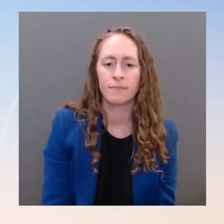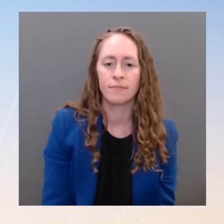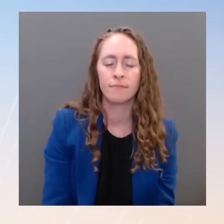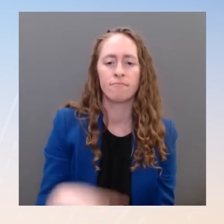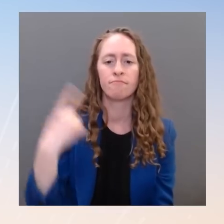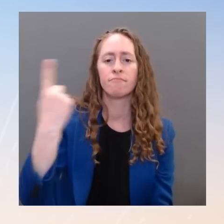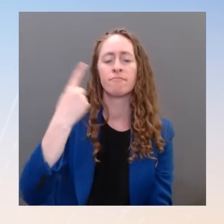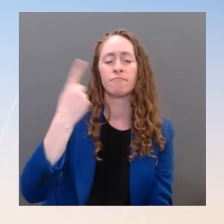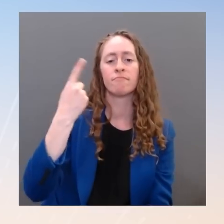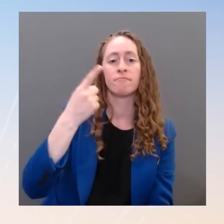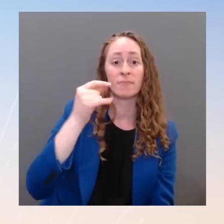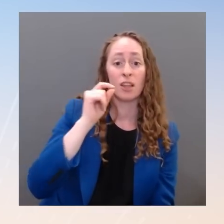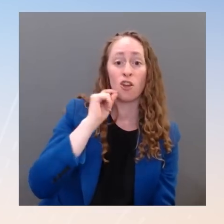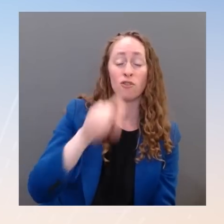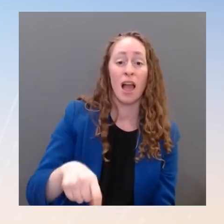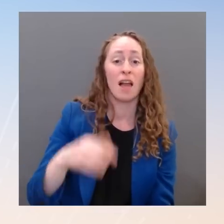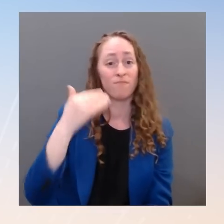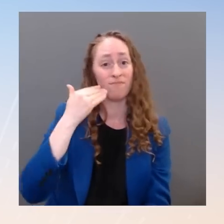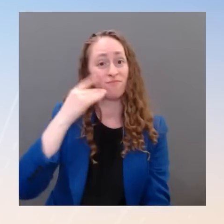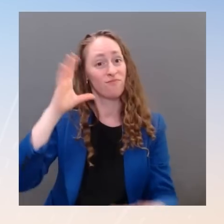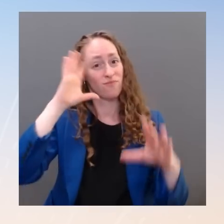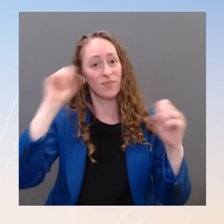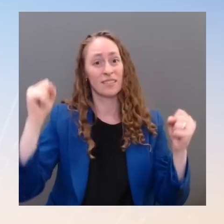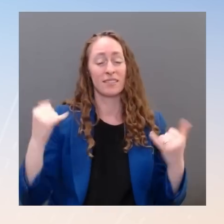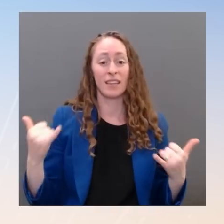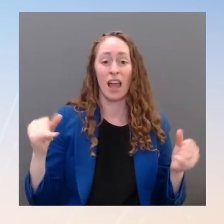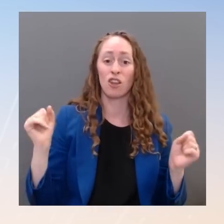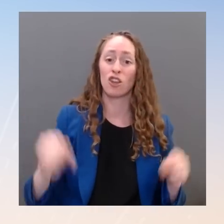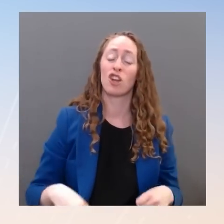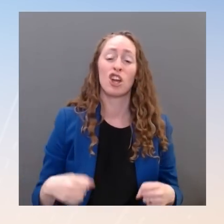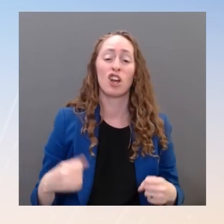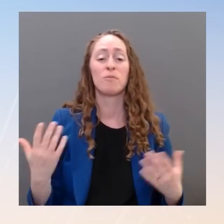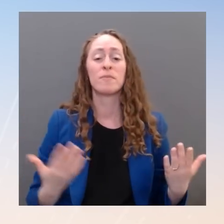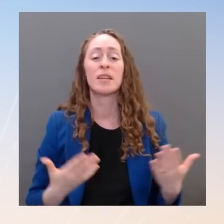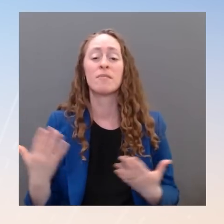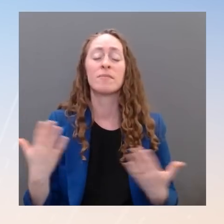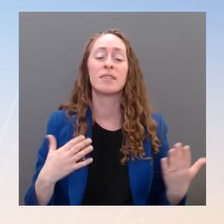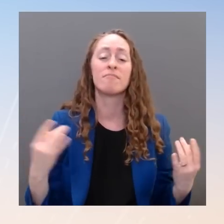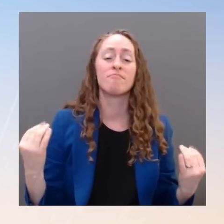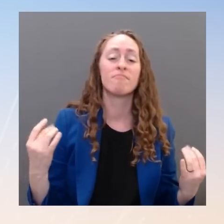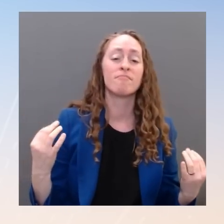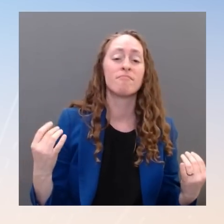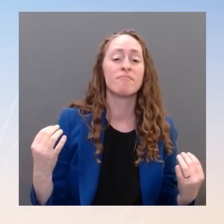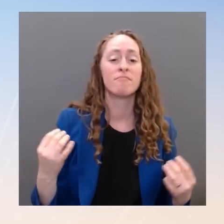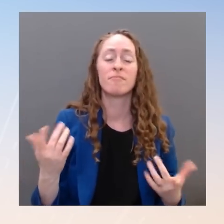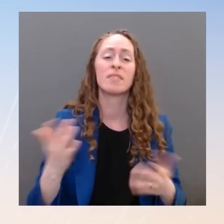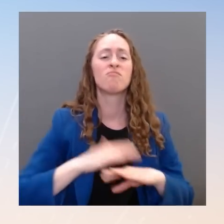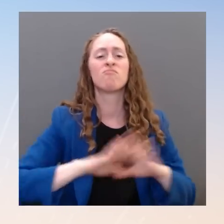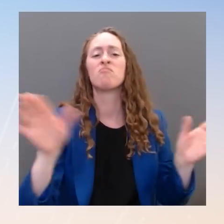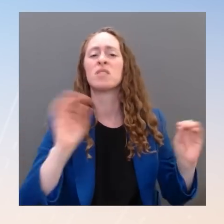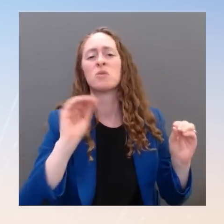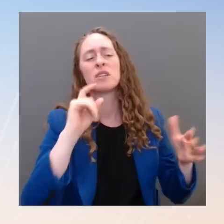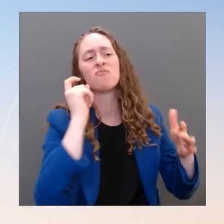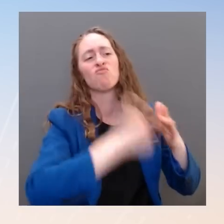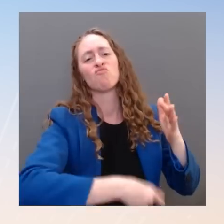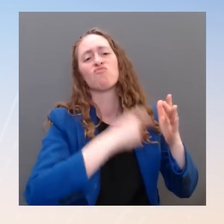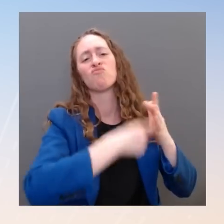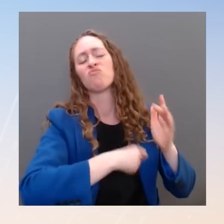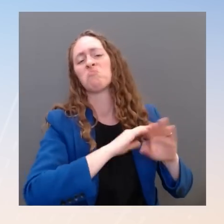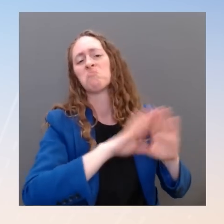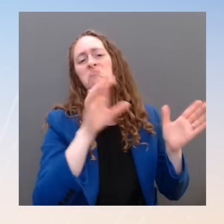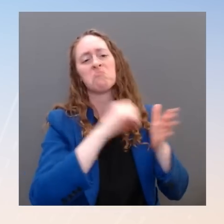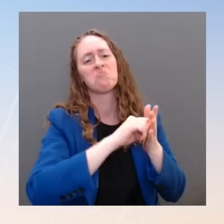steel imports from Ukraine. Is there any reason why he wouldn't do that? Does it have anything to do with pushback from unions? There's an